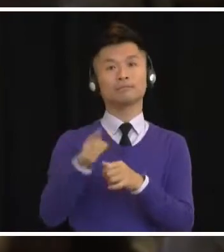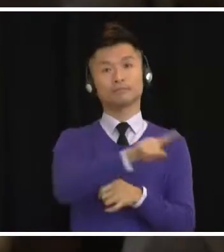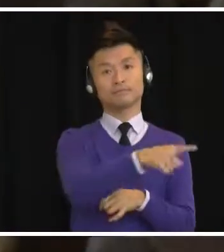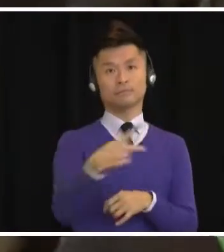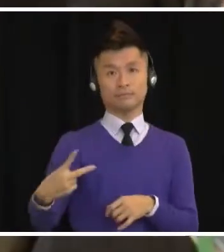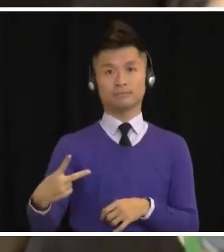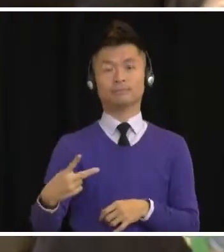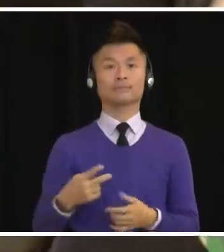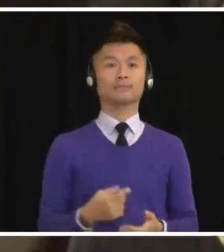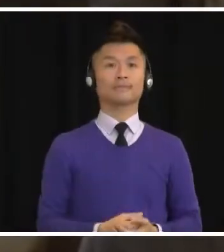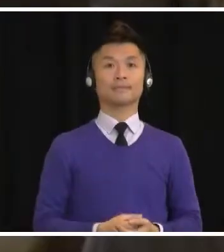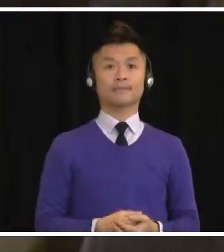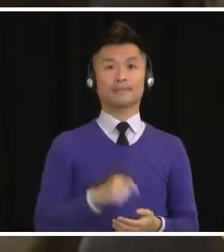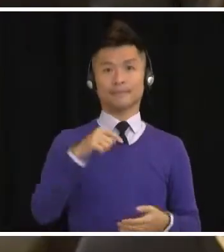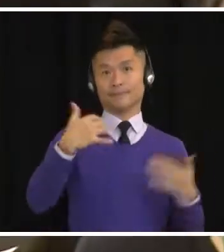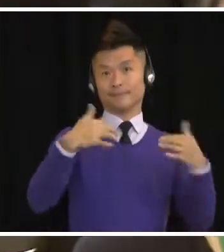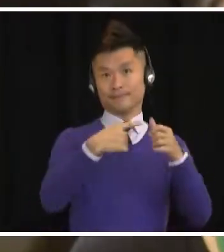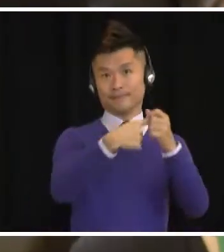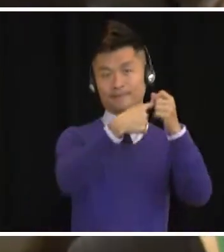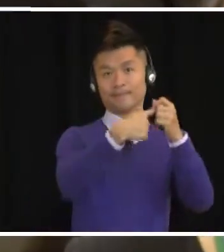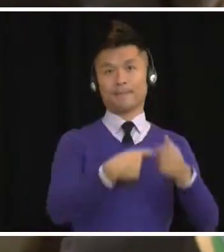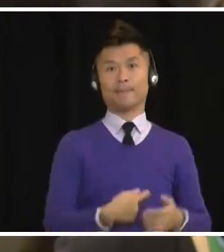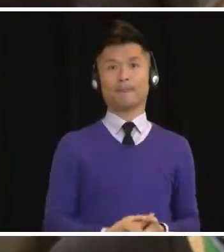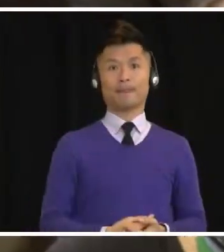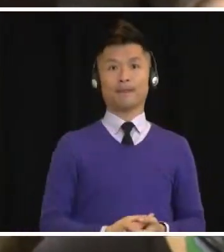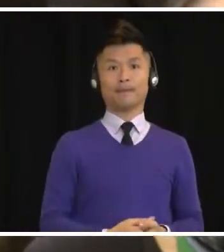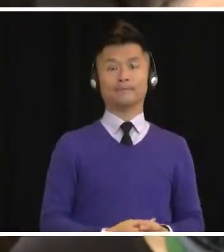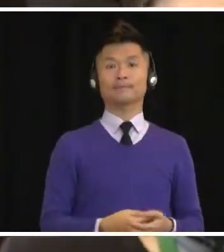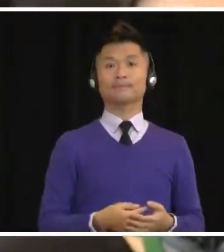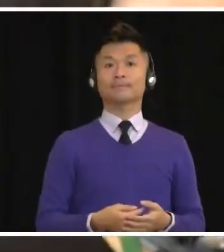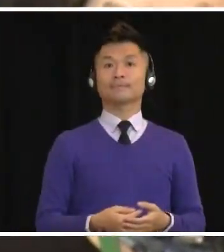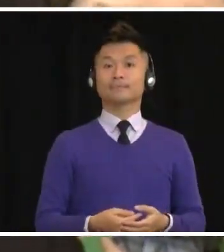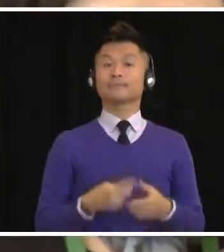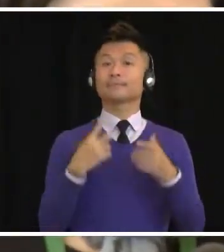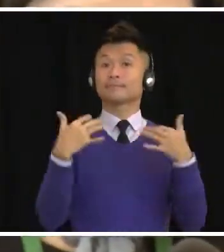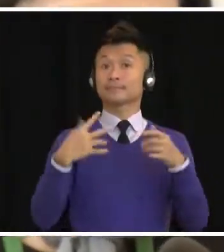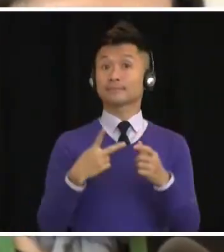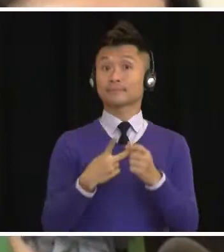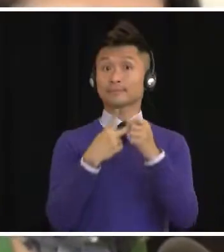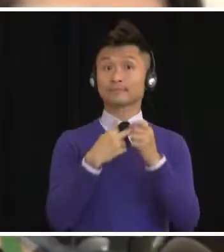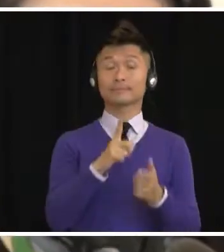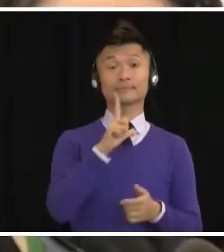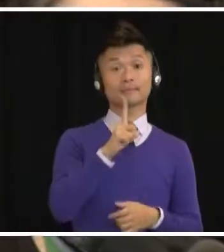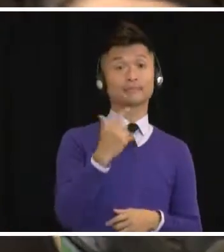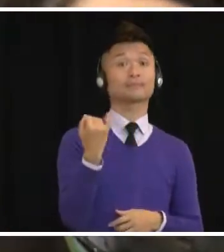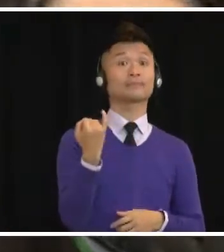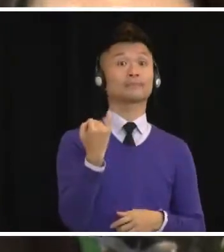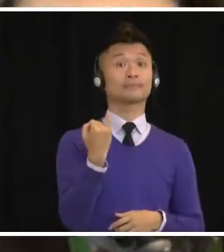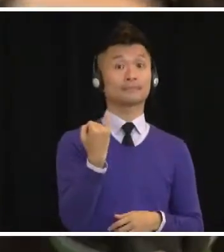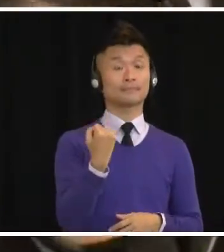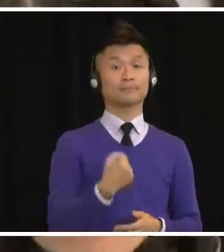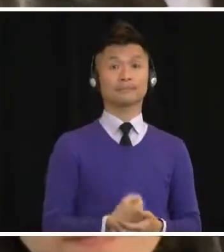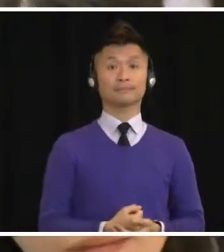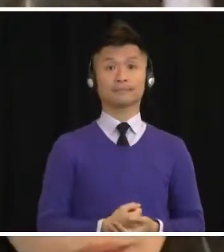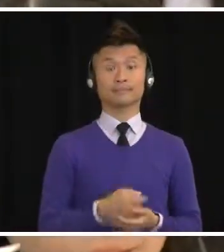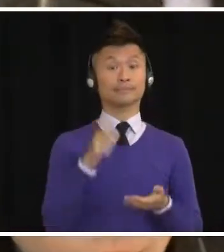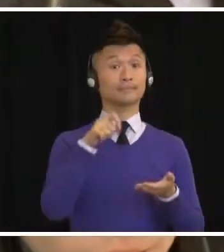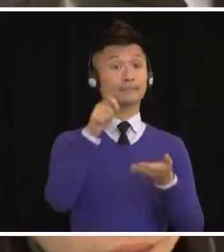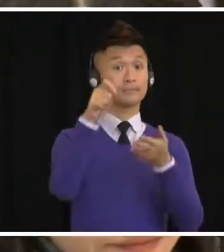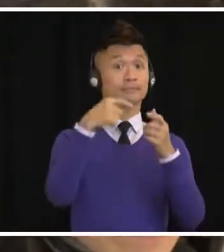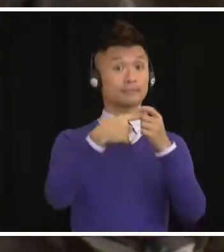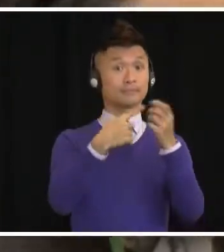regulations? Maybe later, the Social and Family Affairs Administration can answer the question.